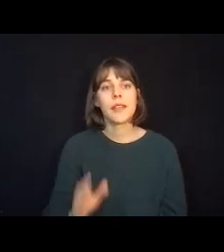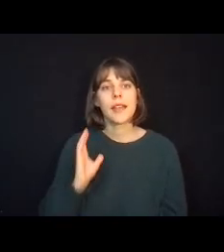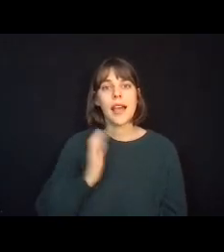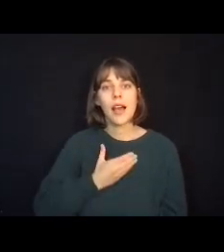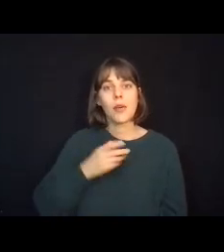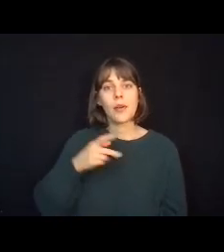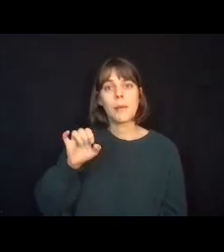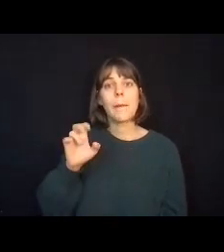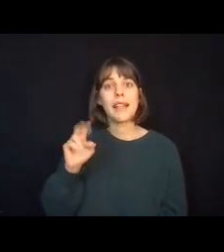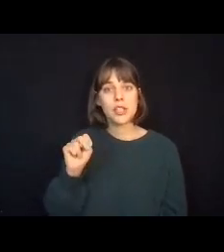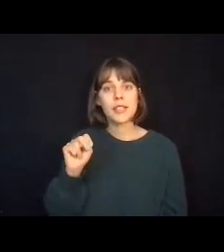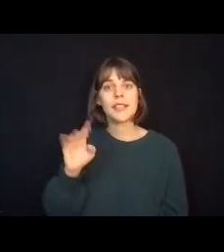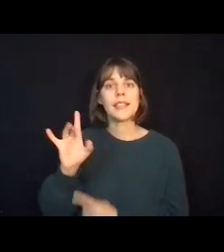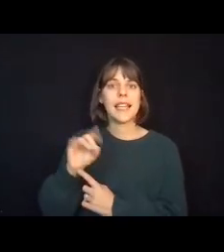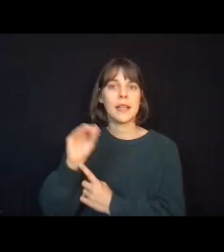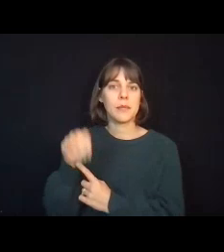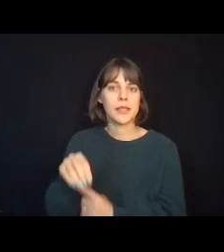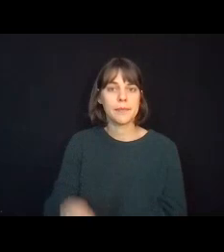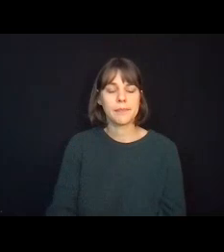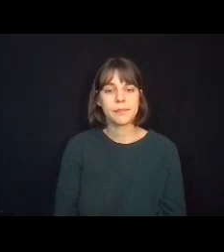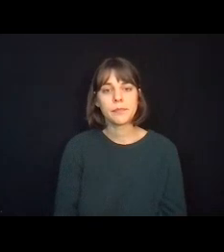And our pension is 8%.